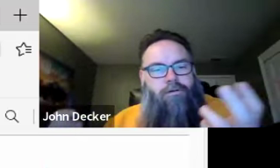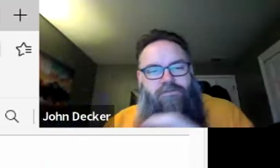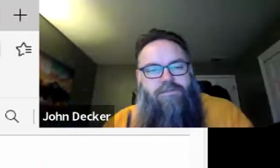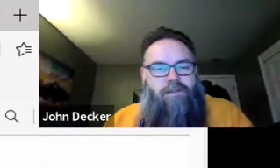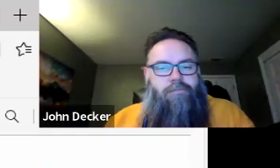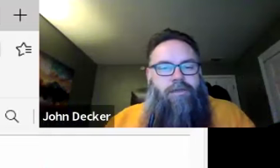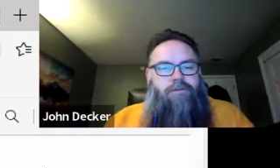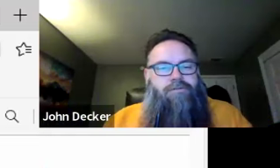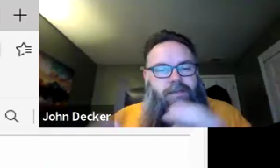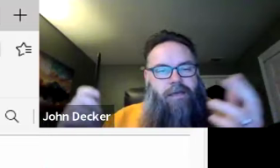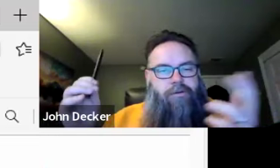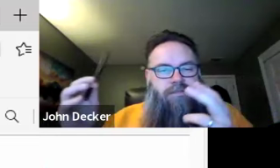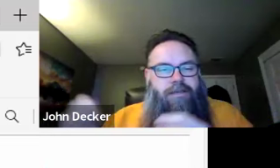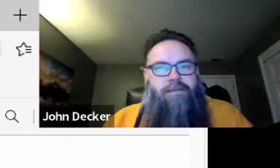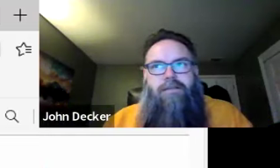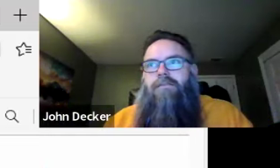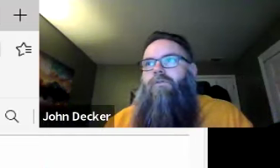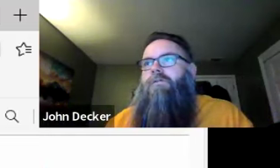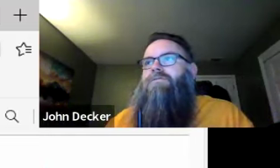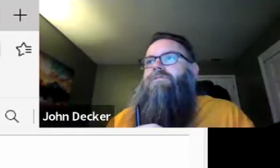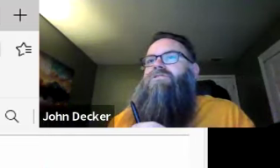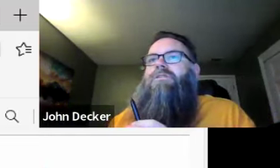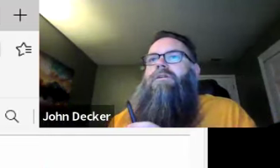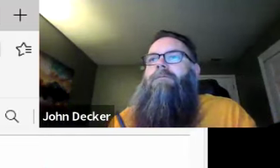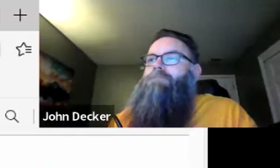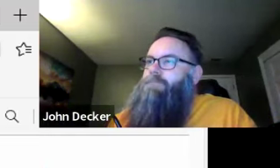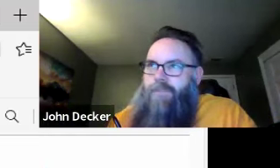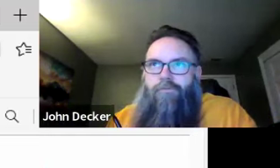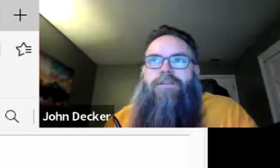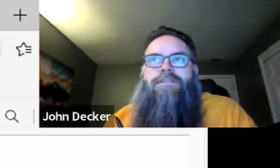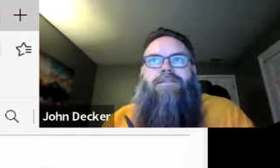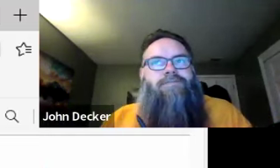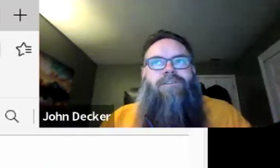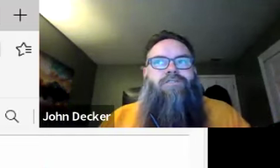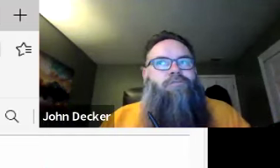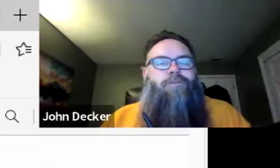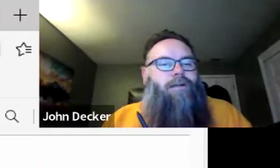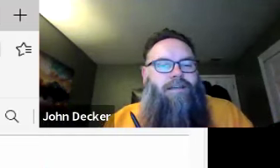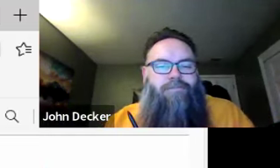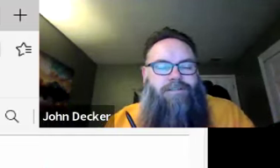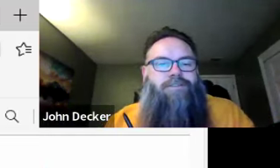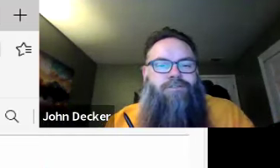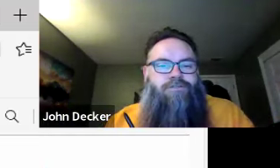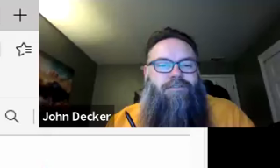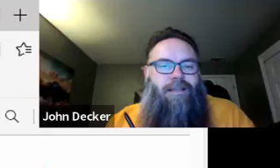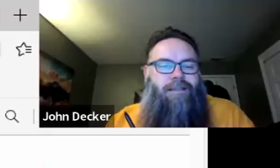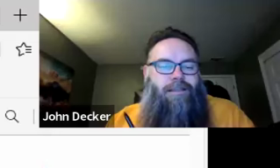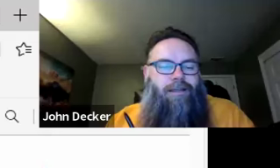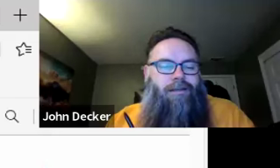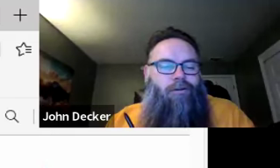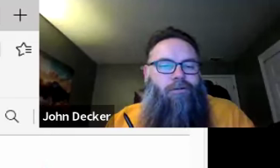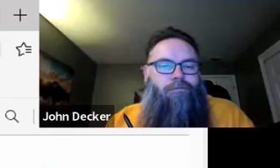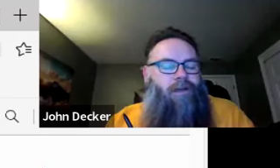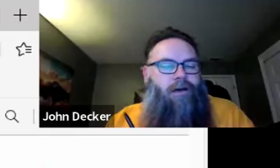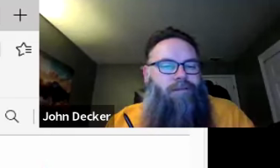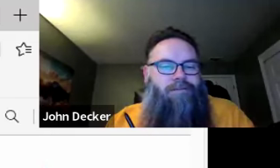outside of the walls wasn't really being used, and now inside the walls, which if we can successfully serve people outside of an institutional setting